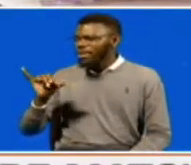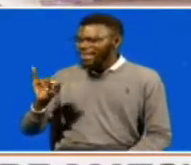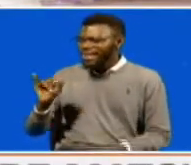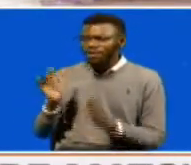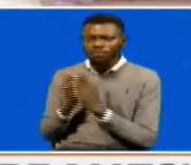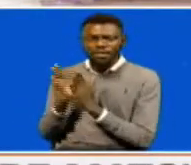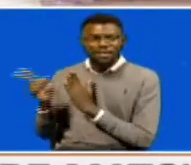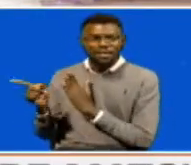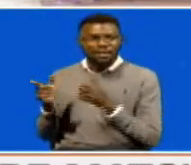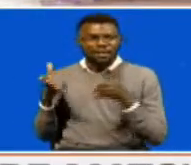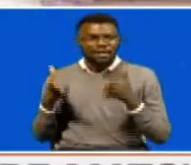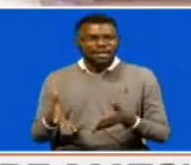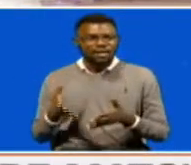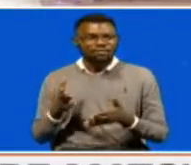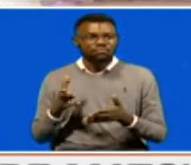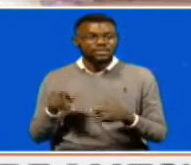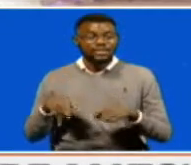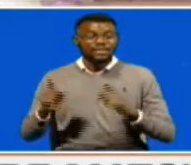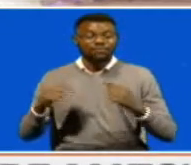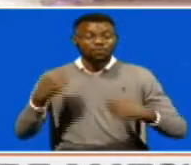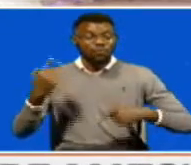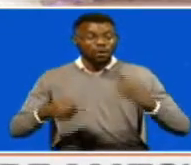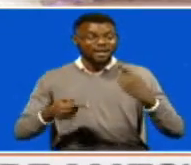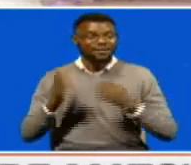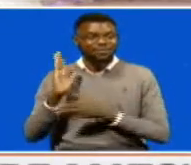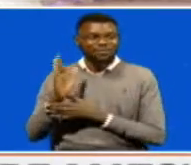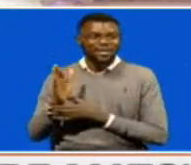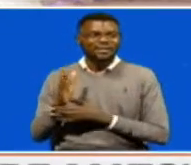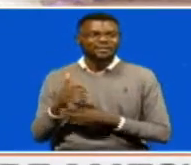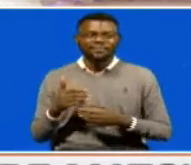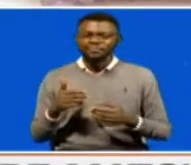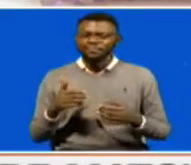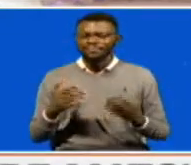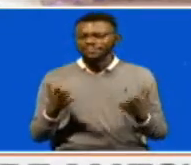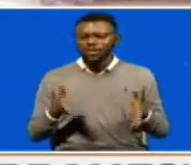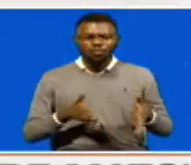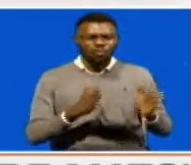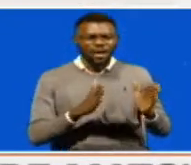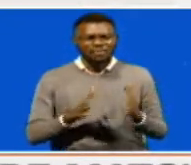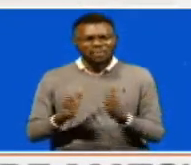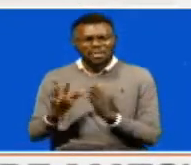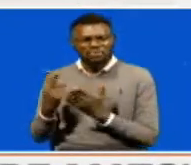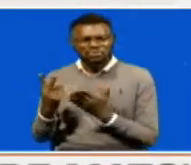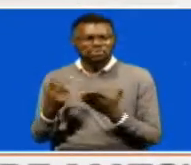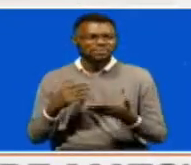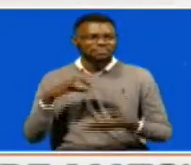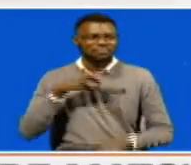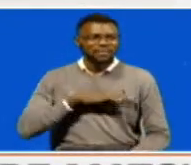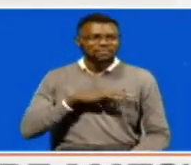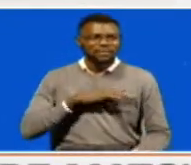now it's our glory, is on the winning, and it's stuck to us. So it's a two-way thing, it's like investors in people.